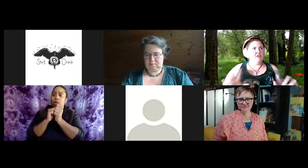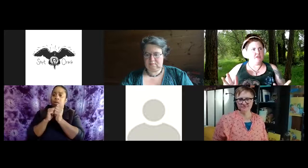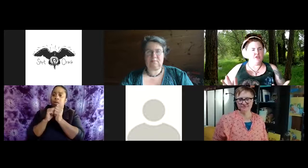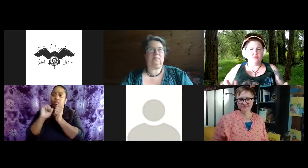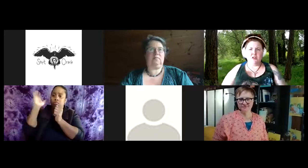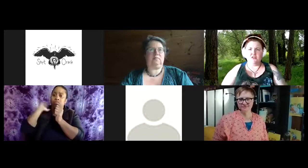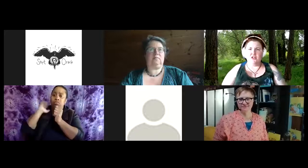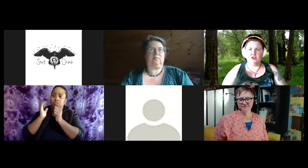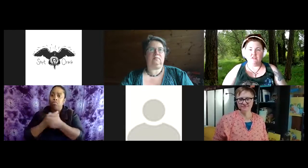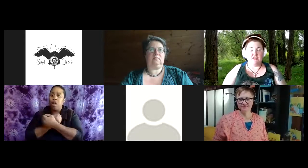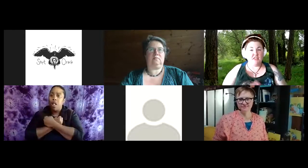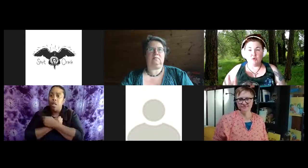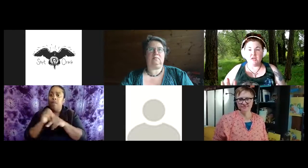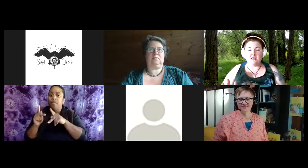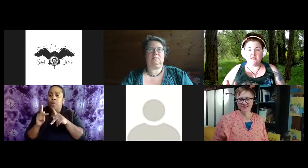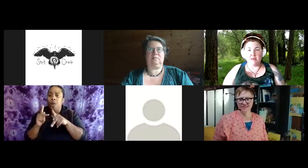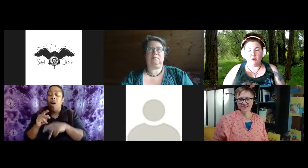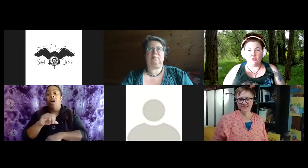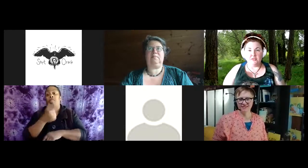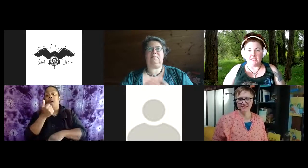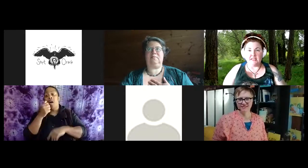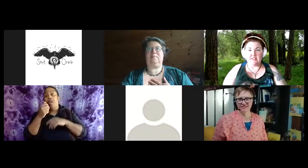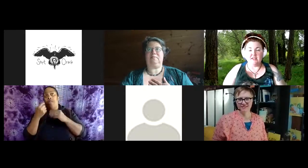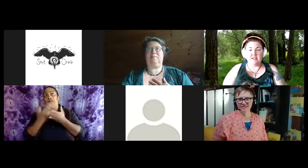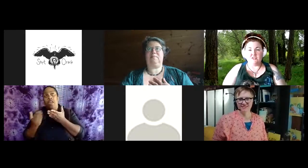The other thing you probably have all heard of at some point is a